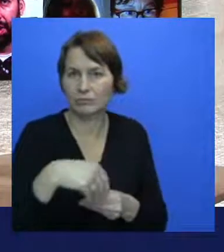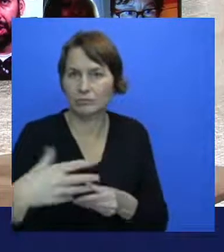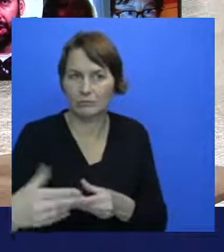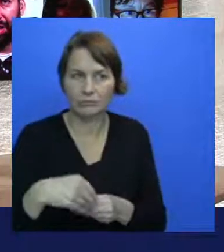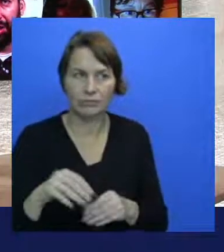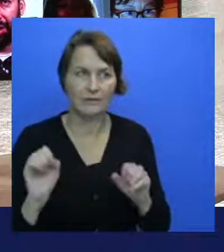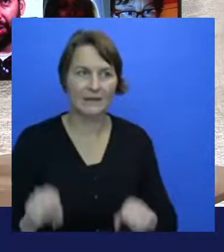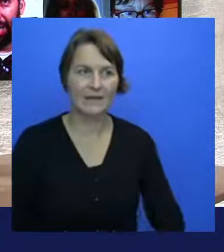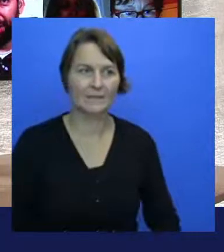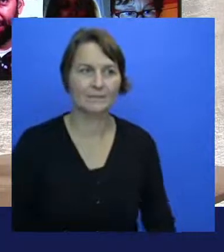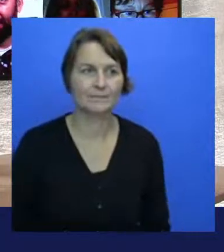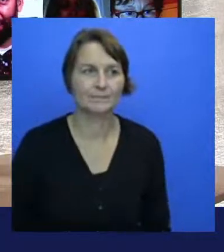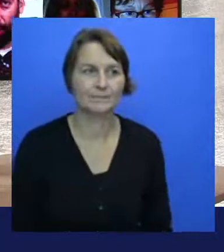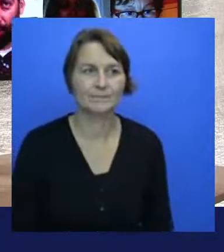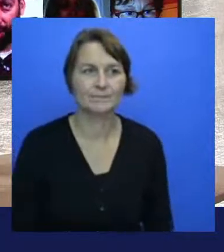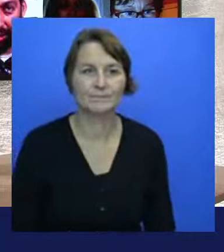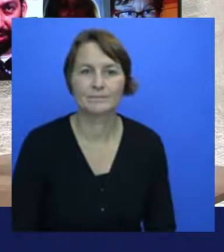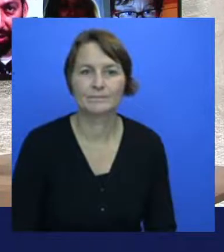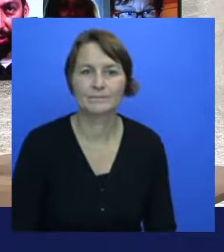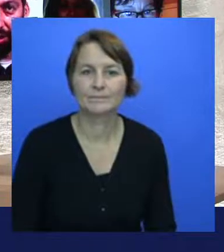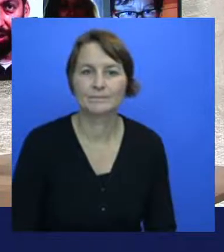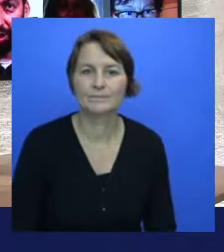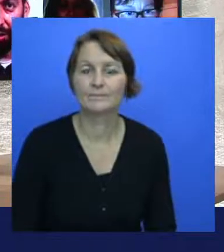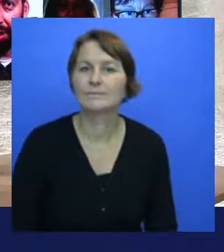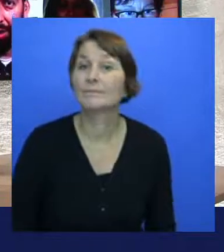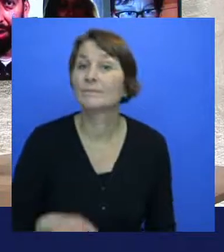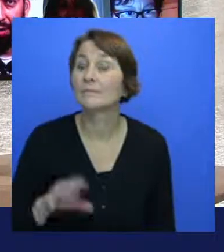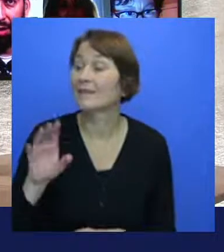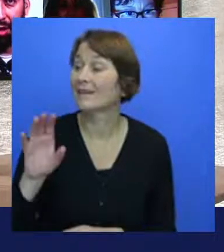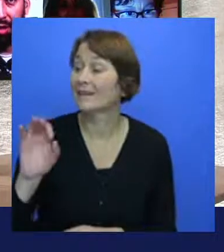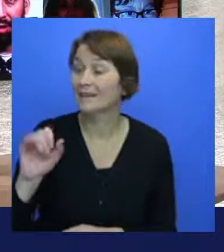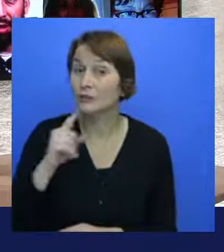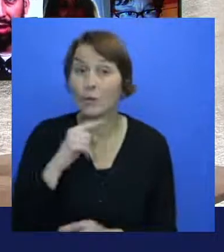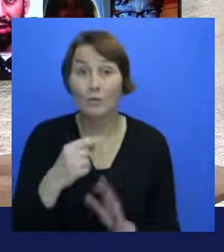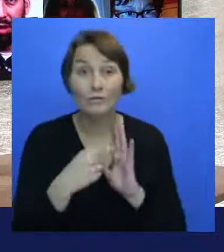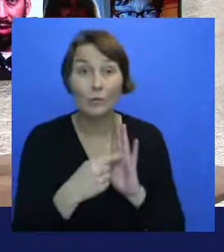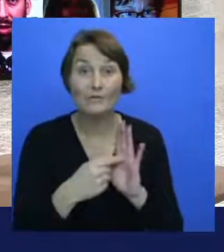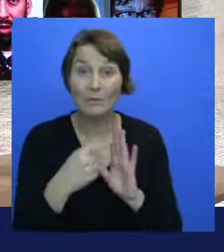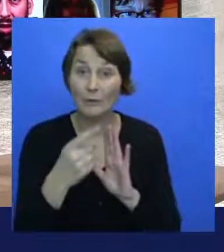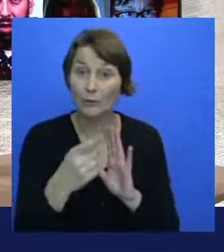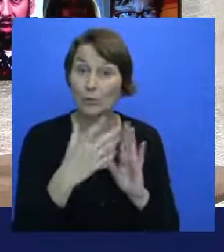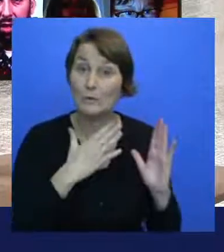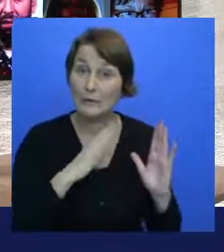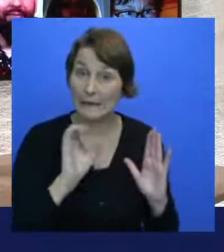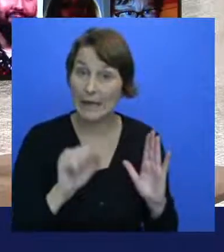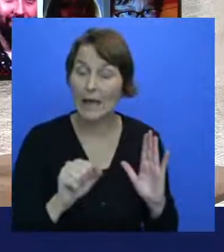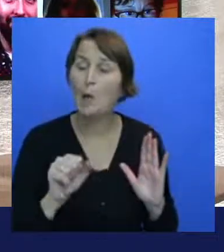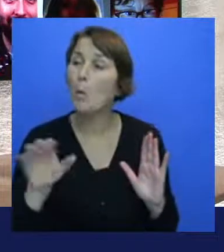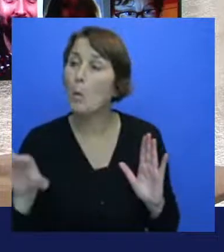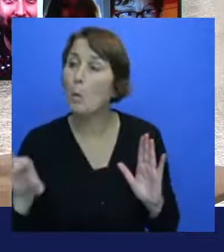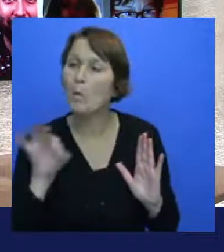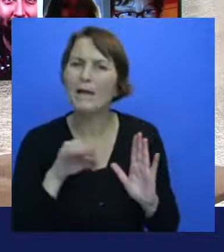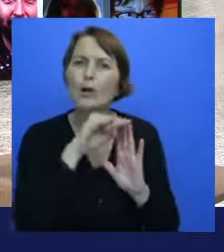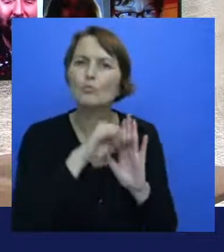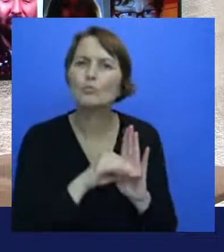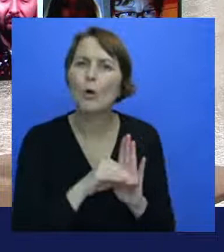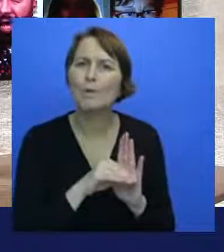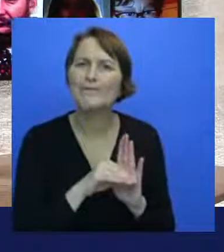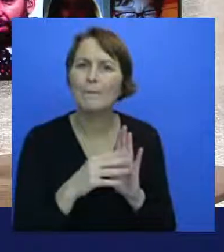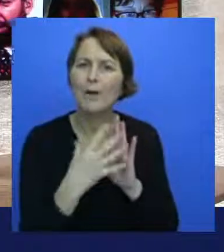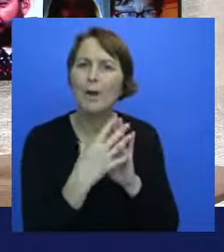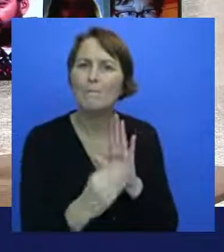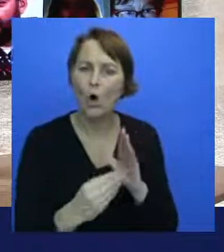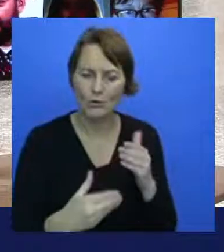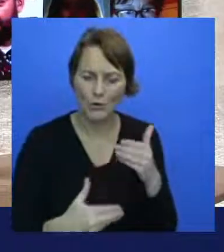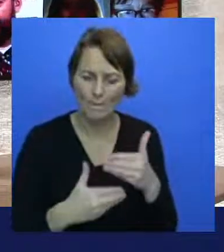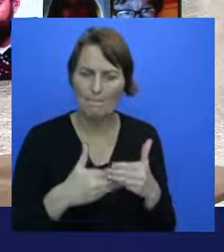That's cool. And you've been able to get stuff working just using the model builder, for example. Yeah, definitely. That's cool. So now, because